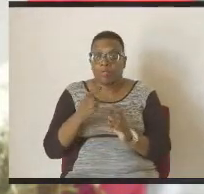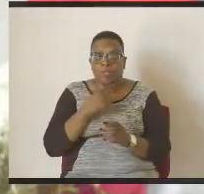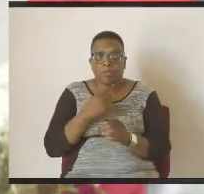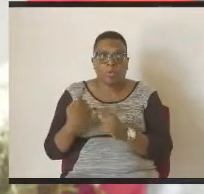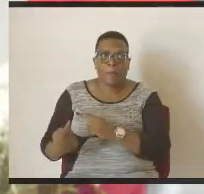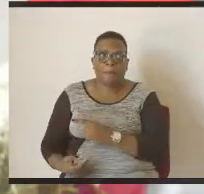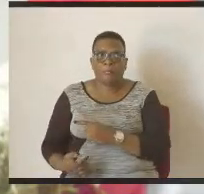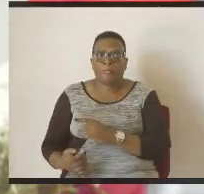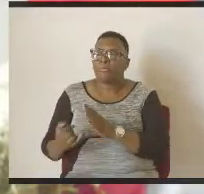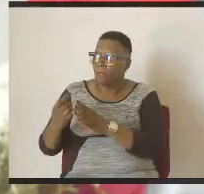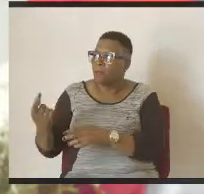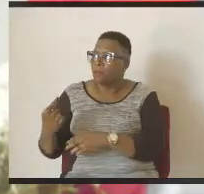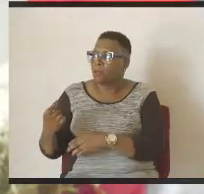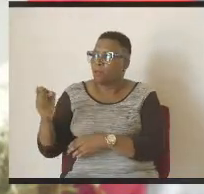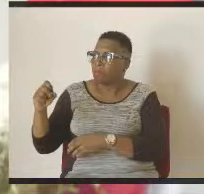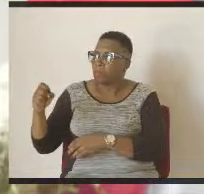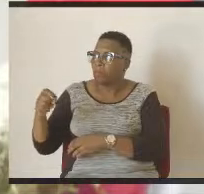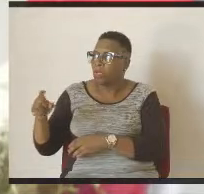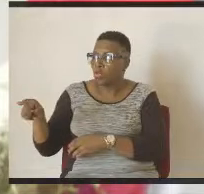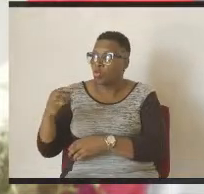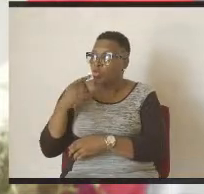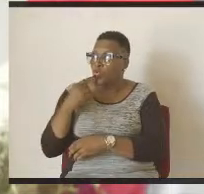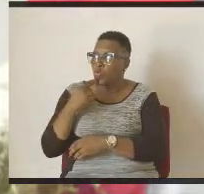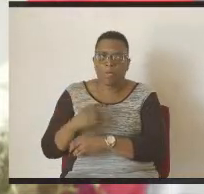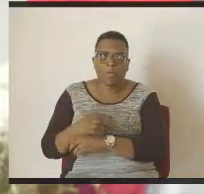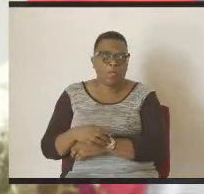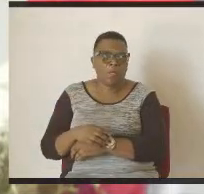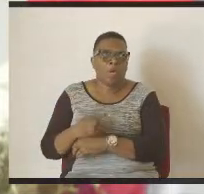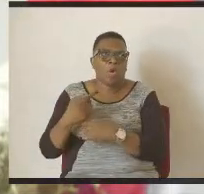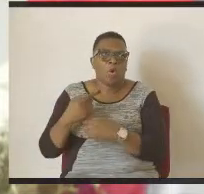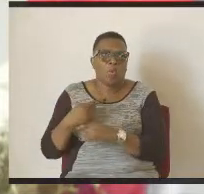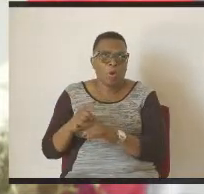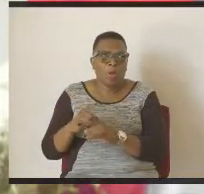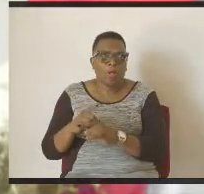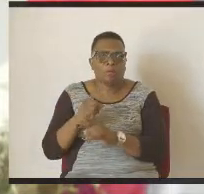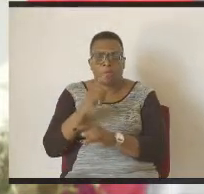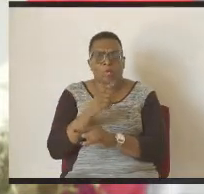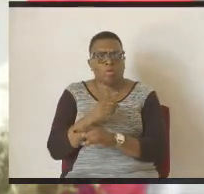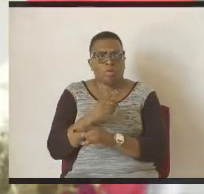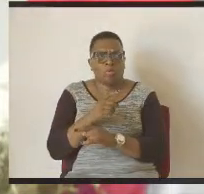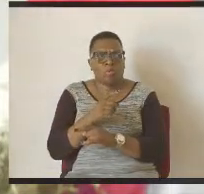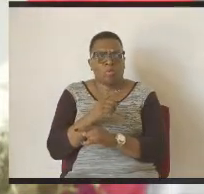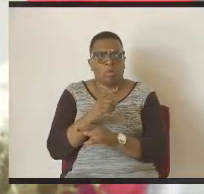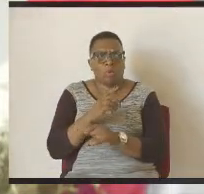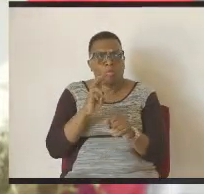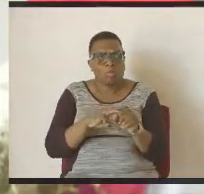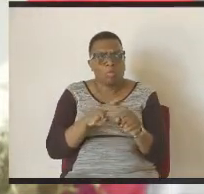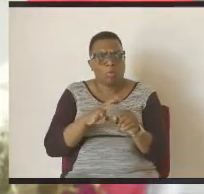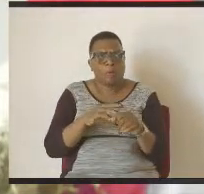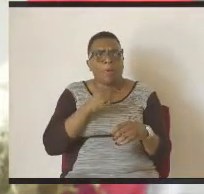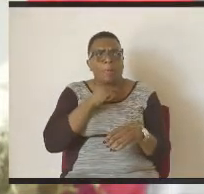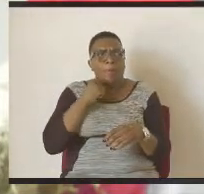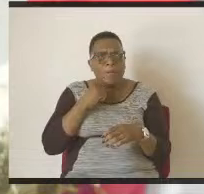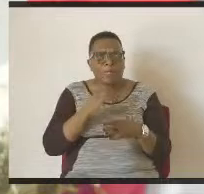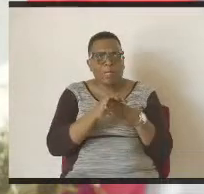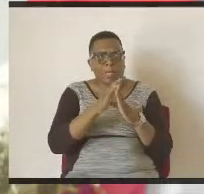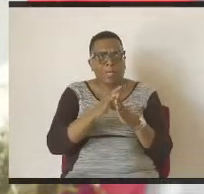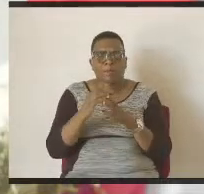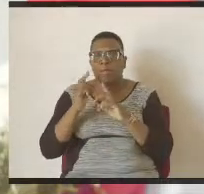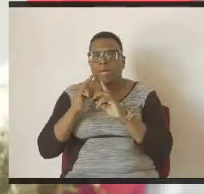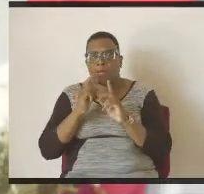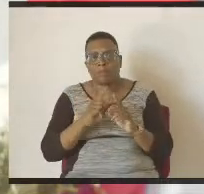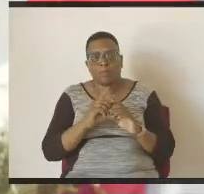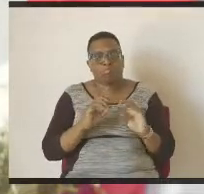it is as you say. And while he was being accused by the chief priests and elders, he answered